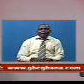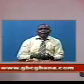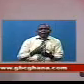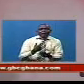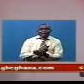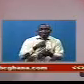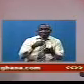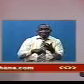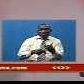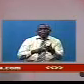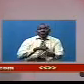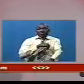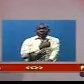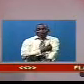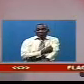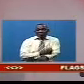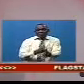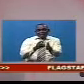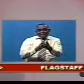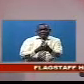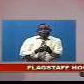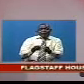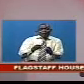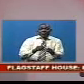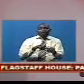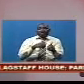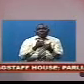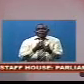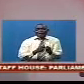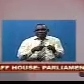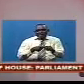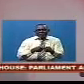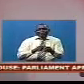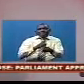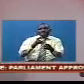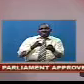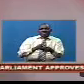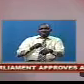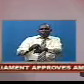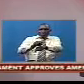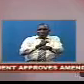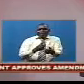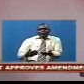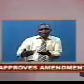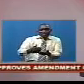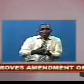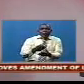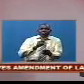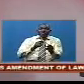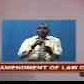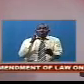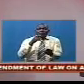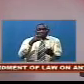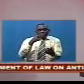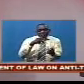The Debt Management and Compliance Unit of the Ghana Revenue Authority has embarked on a distress action to recover all arrears of tax